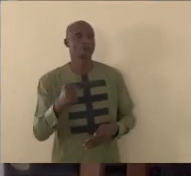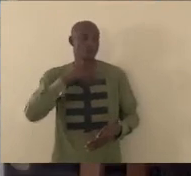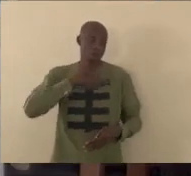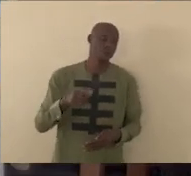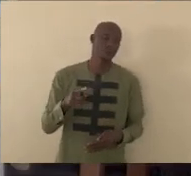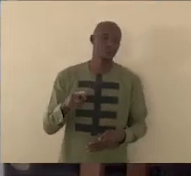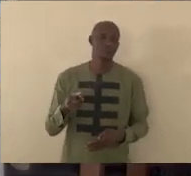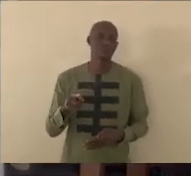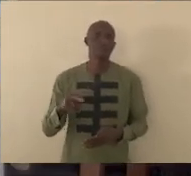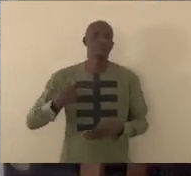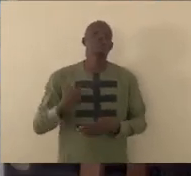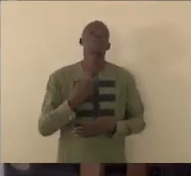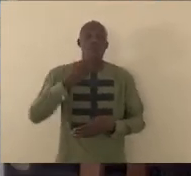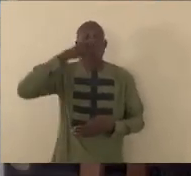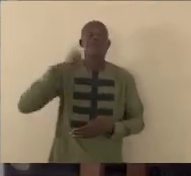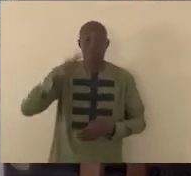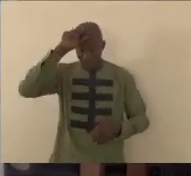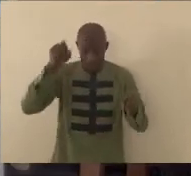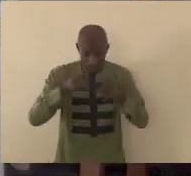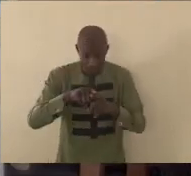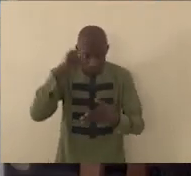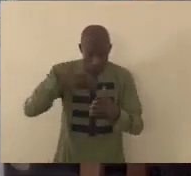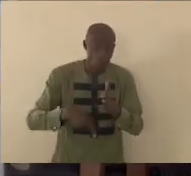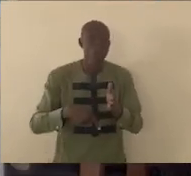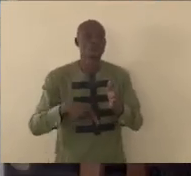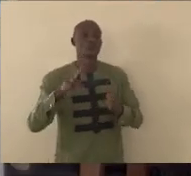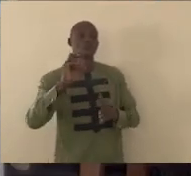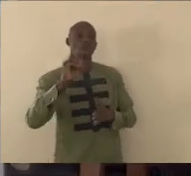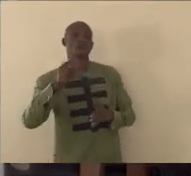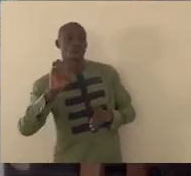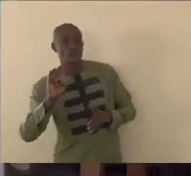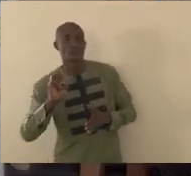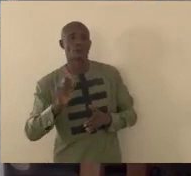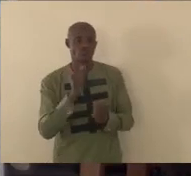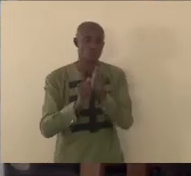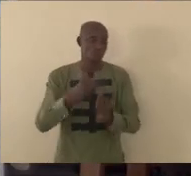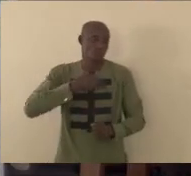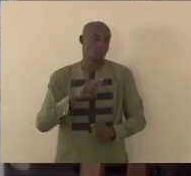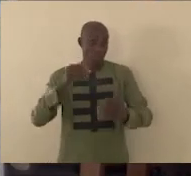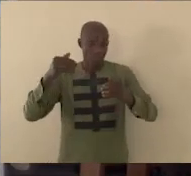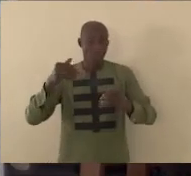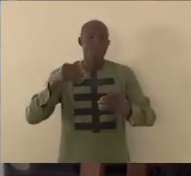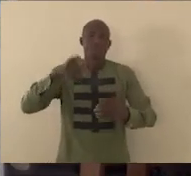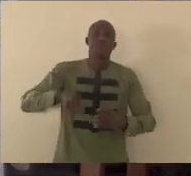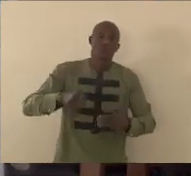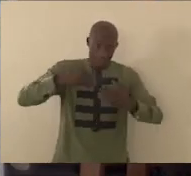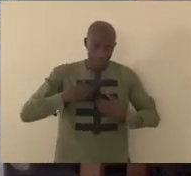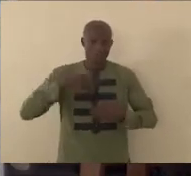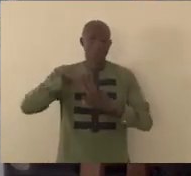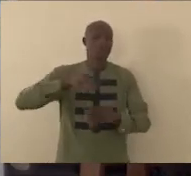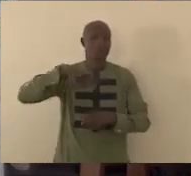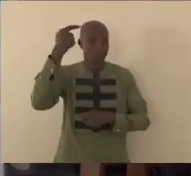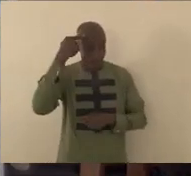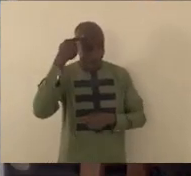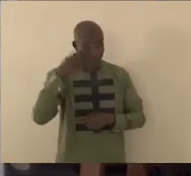state of origin. We must agree on what role, if any, religious should play in governance and resolve